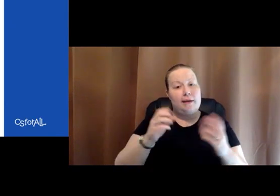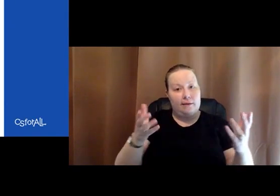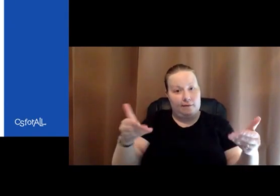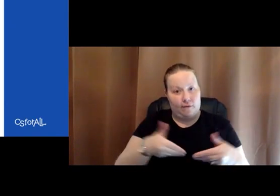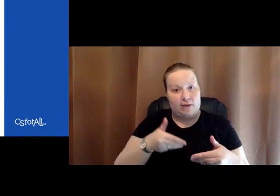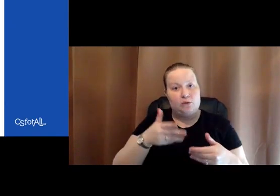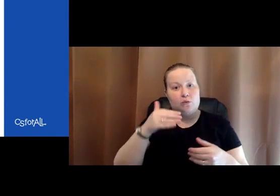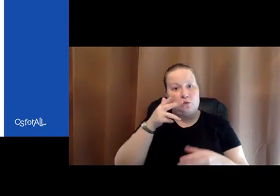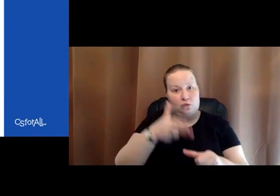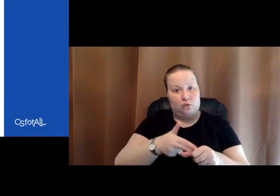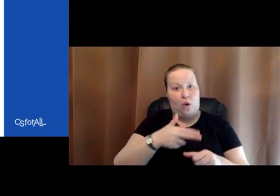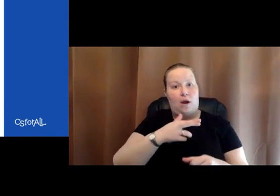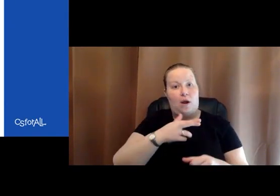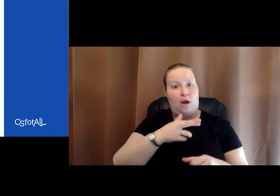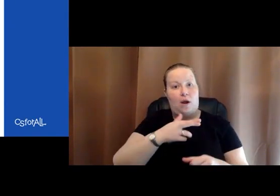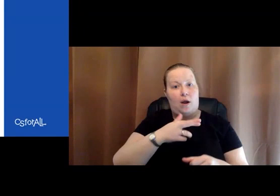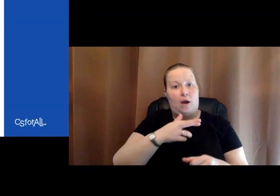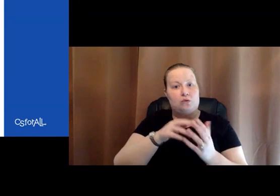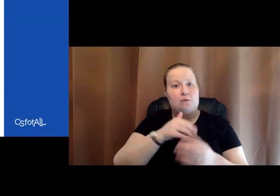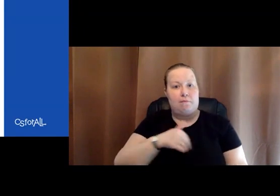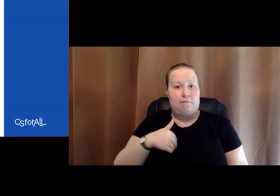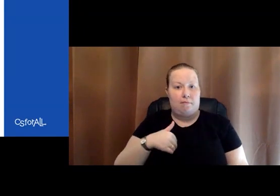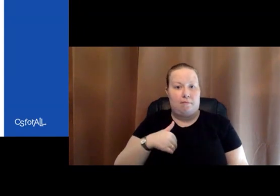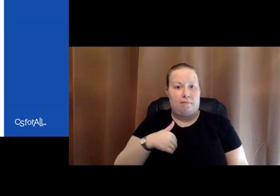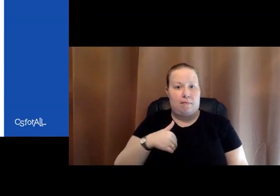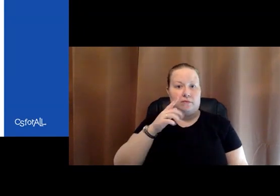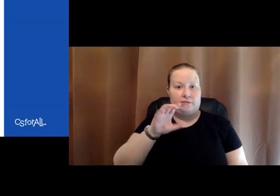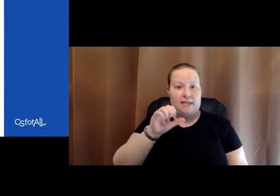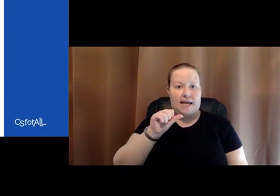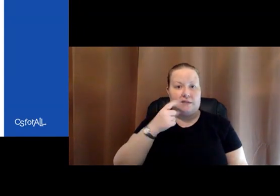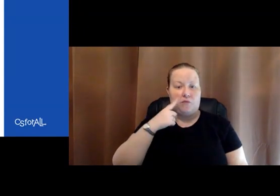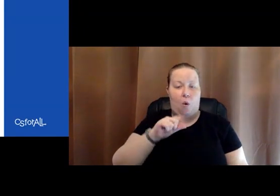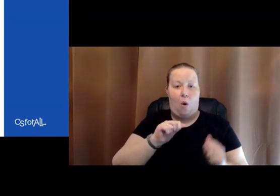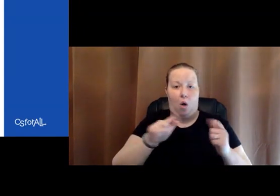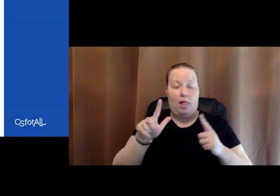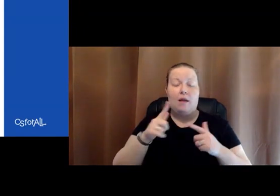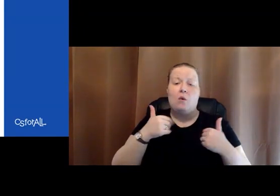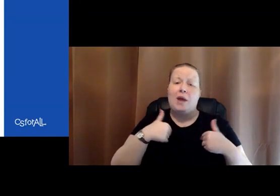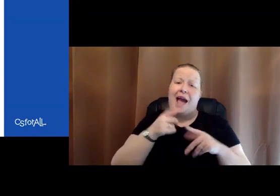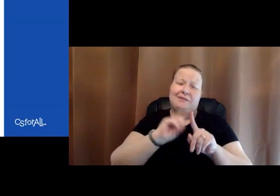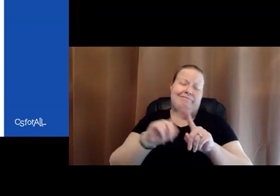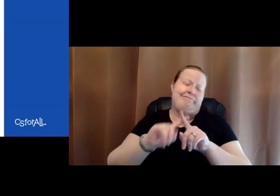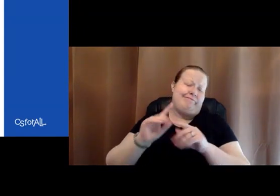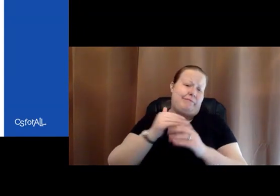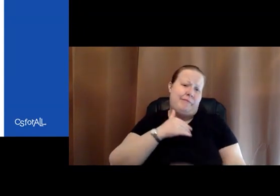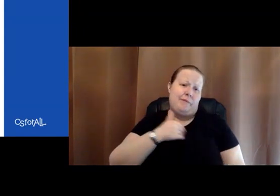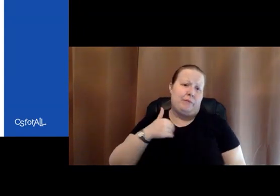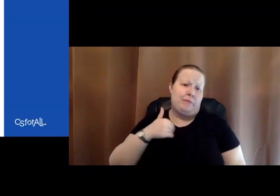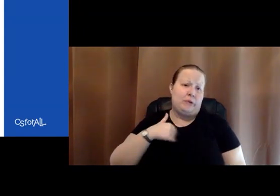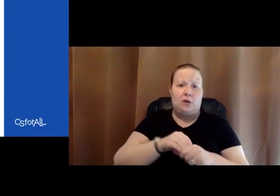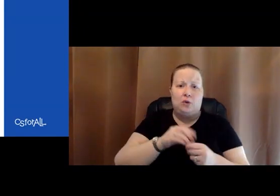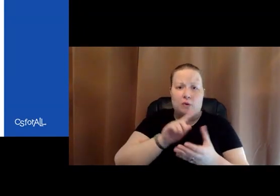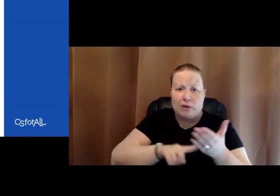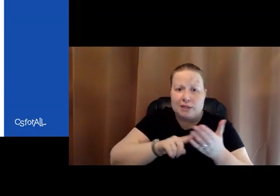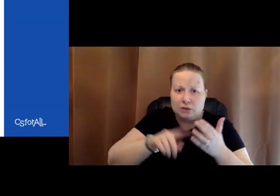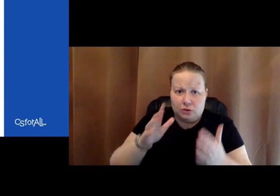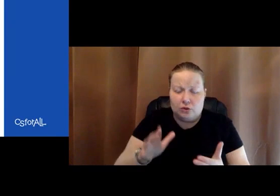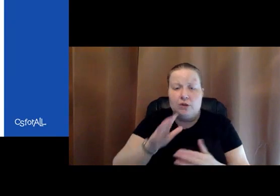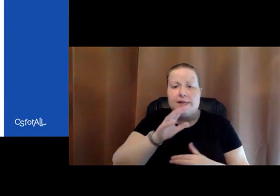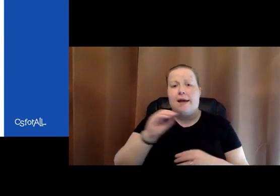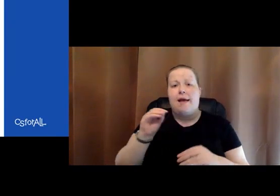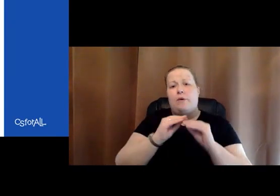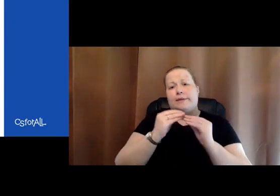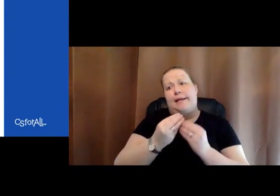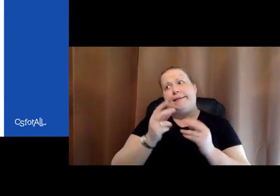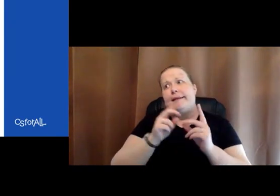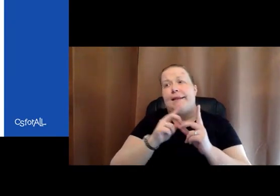CS for All. We have members of all types, including researchers, as well as organizations at the district level